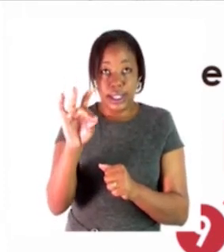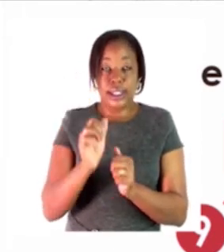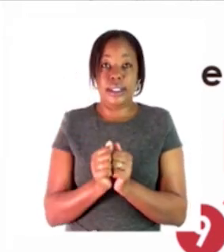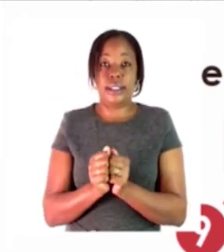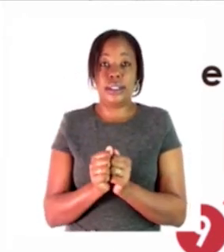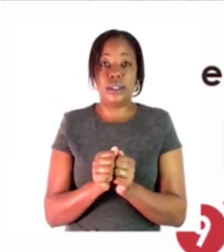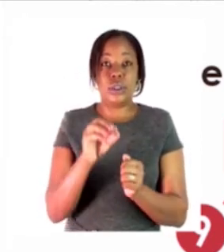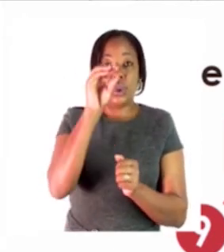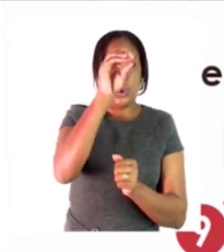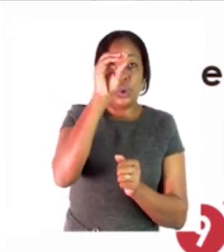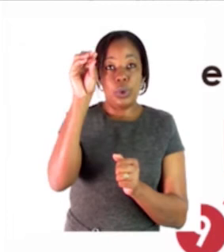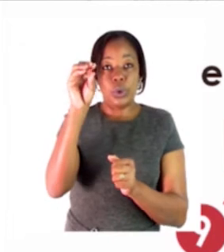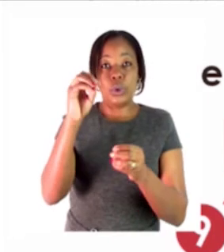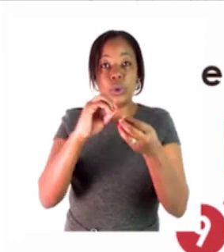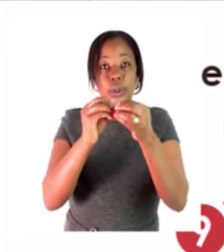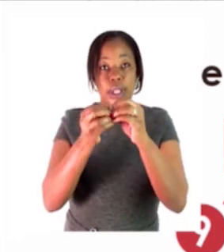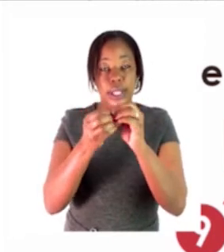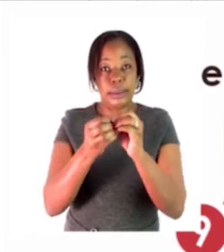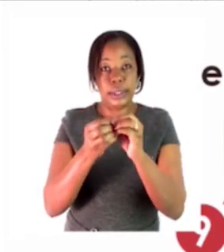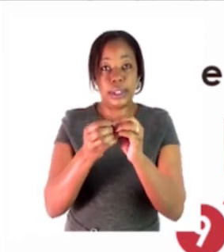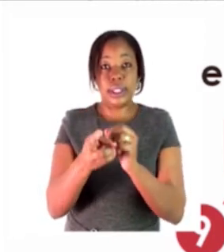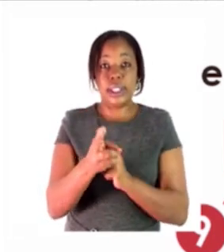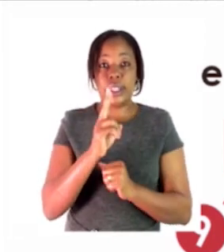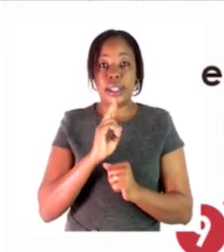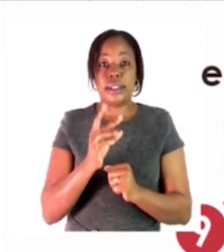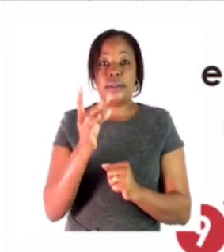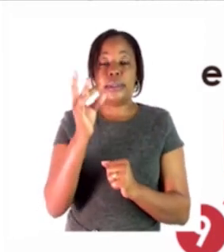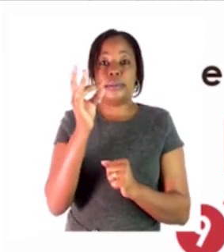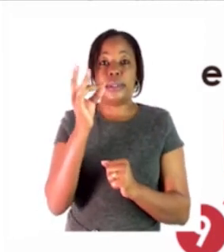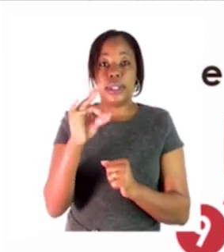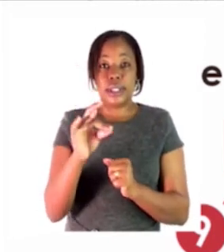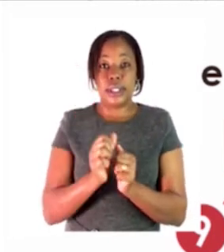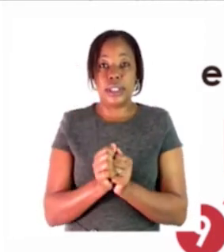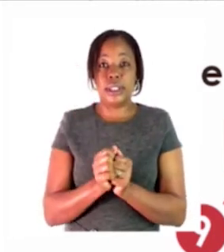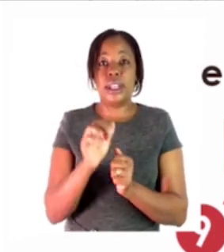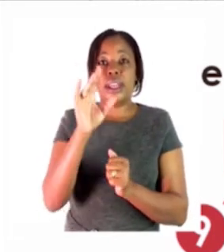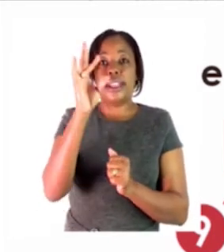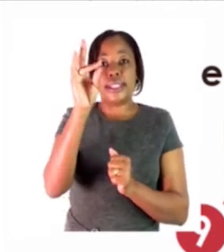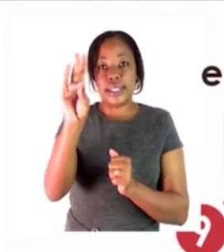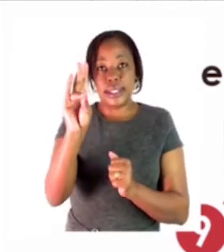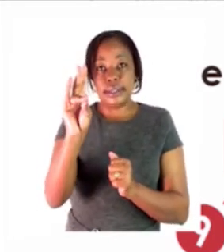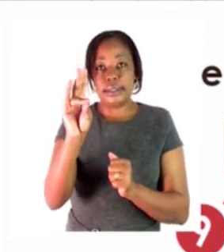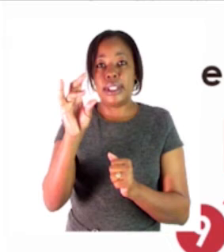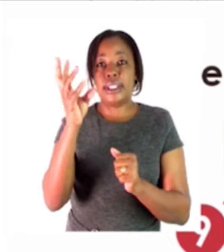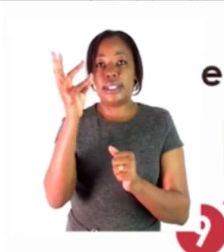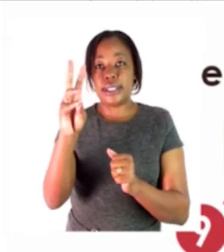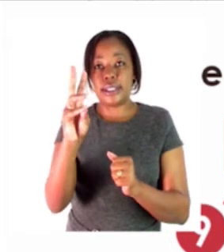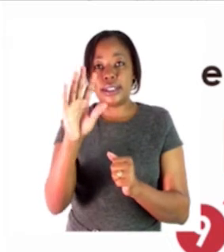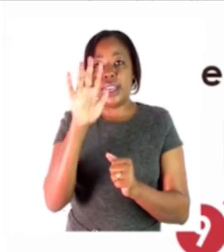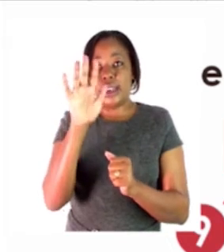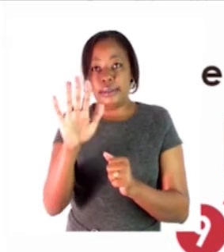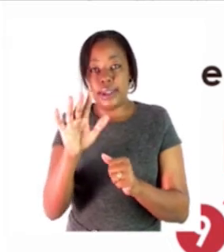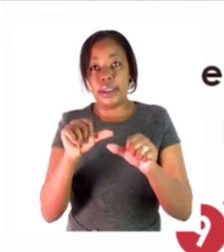8. And the 7, the 6, a 5, a 4, a 3, and a 2. In the same